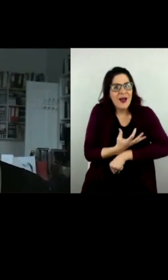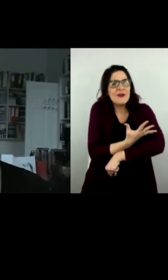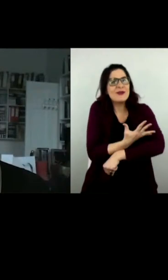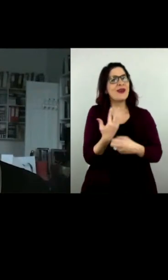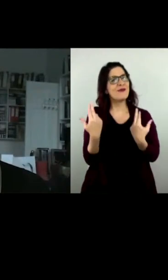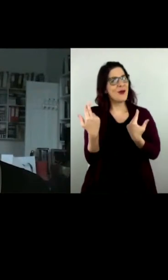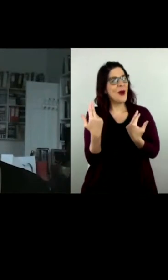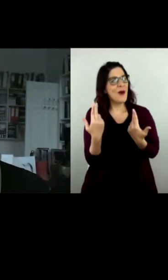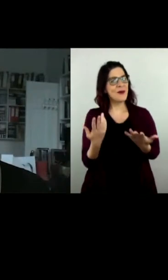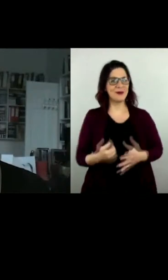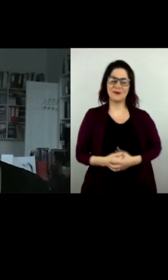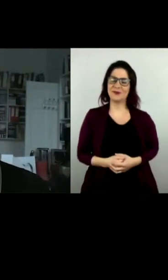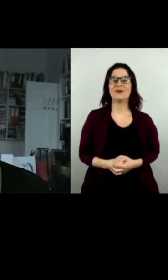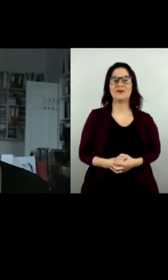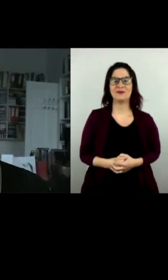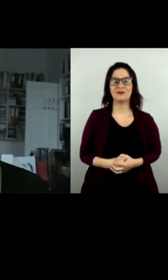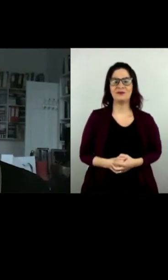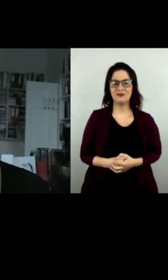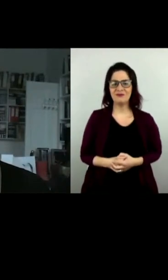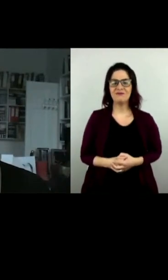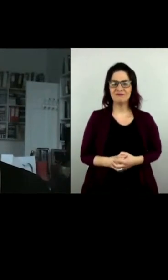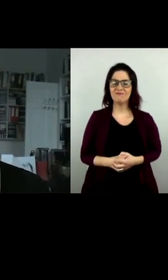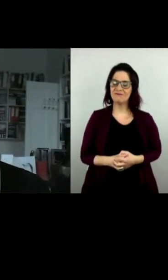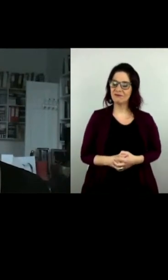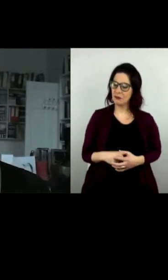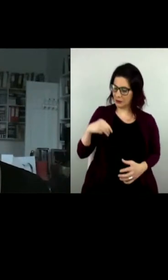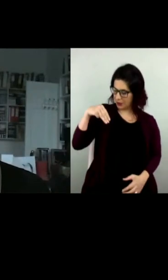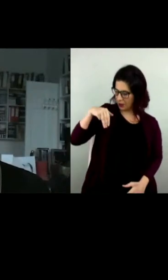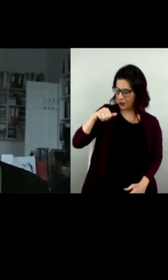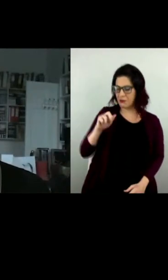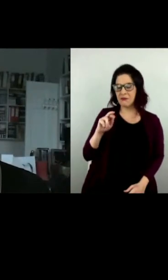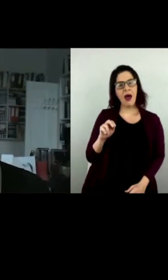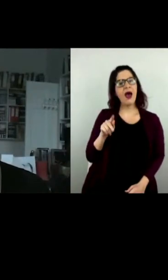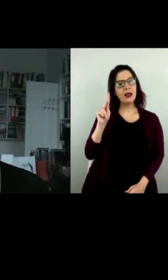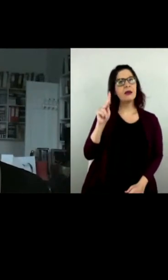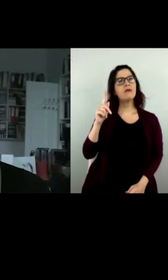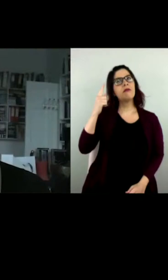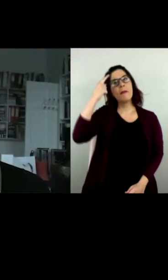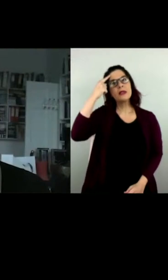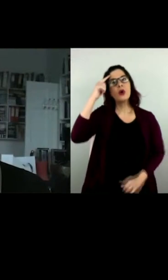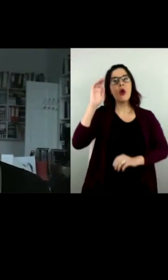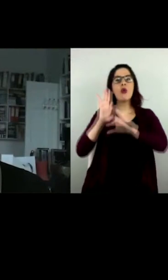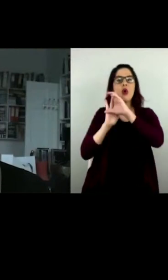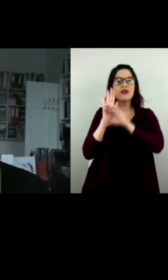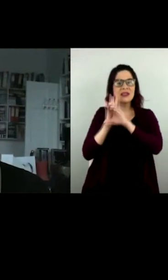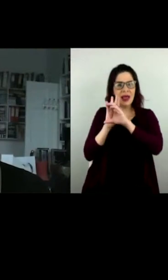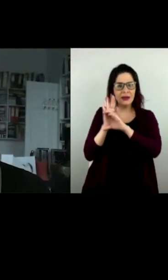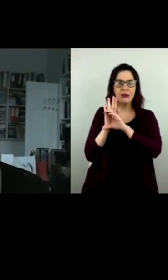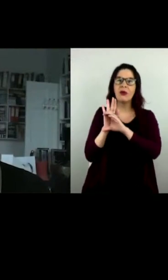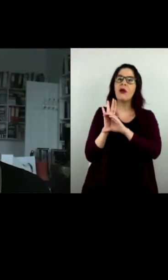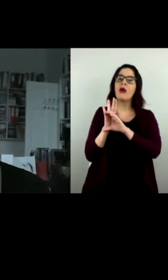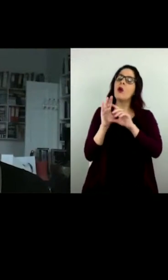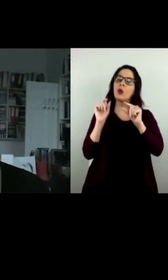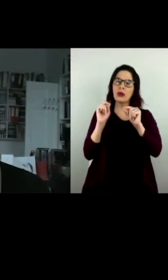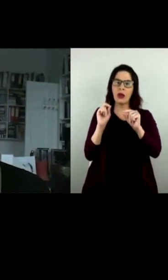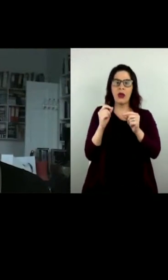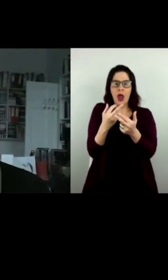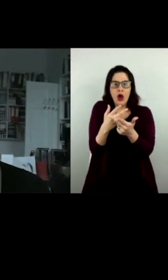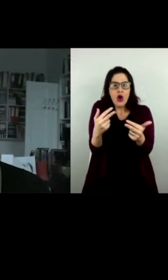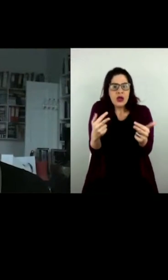this concept of a talk around things we can see. In one of his last books,